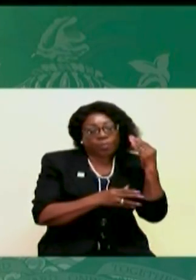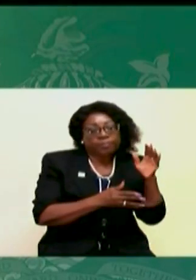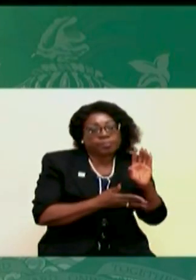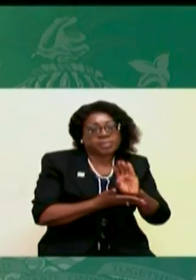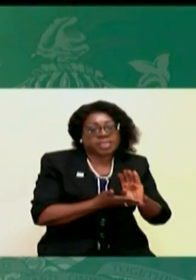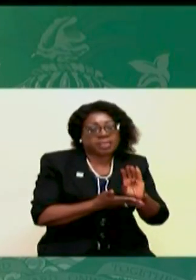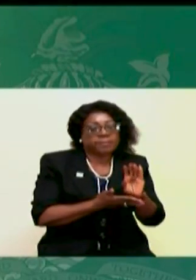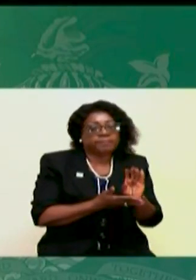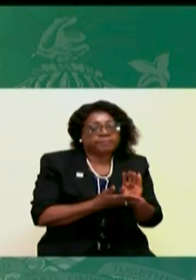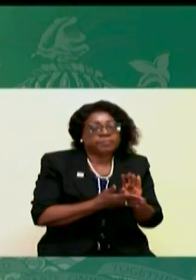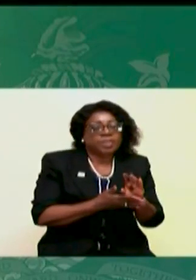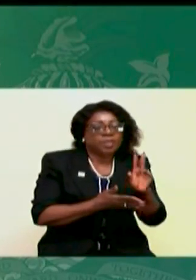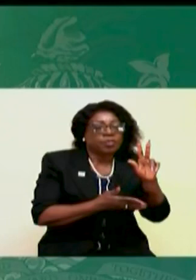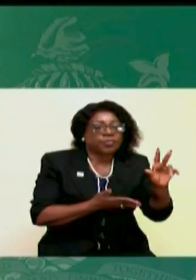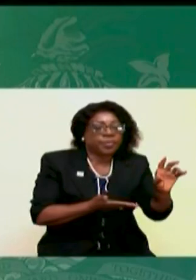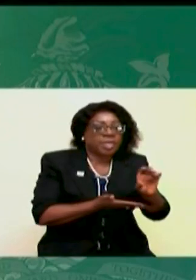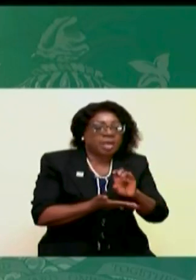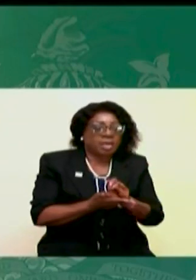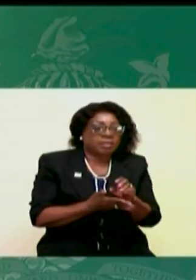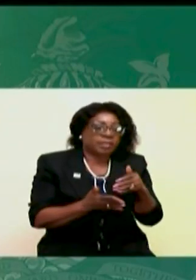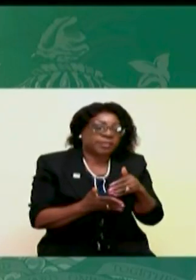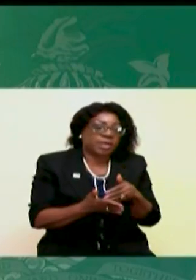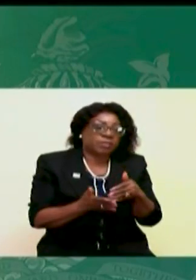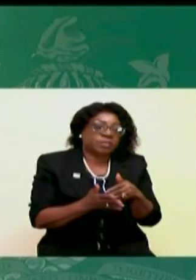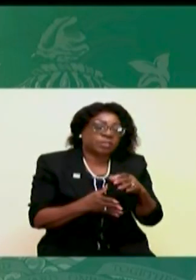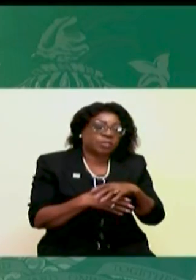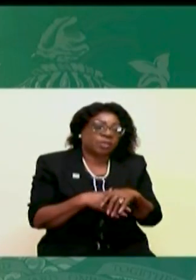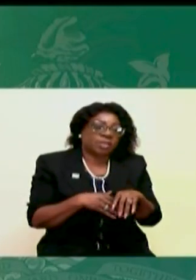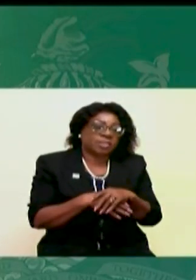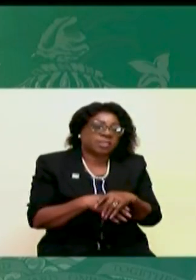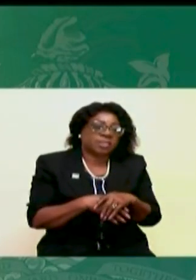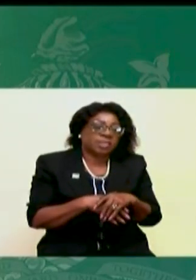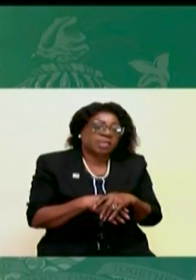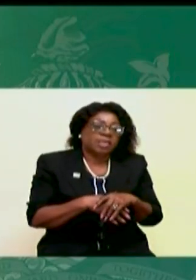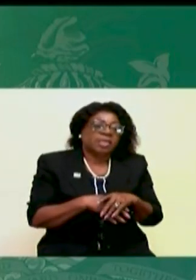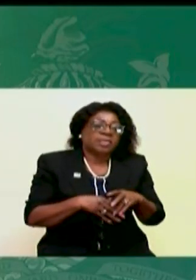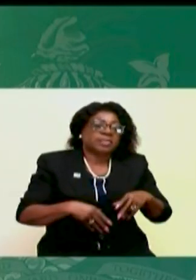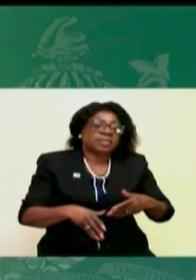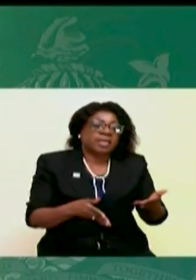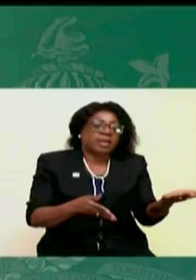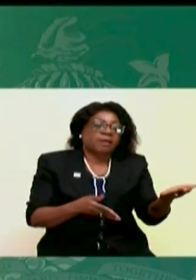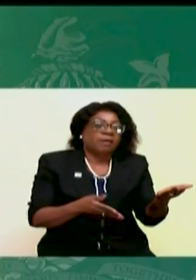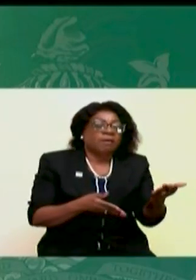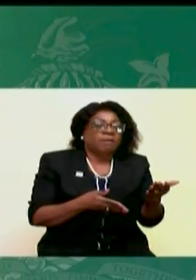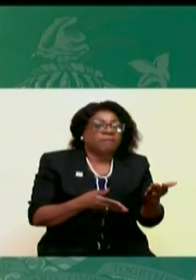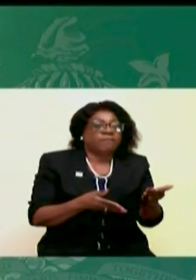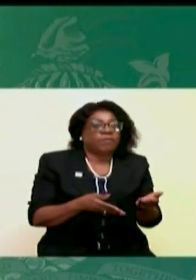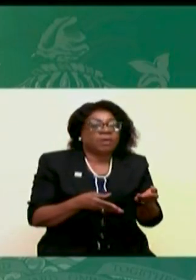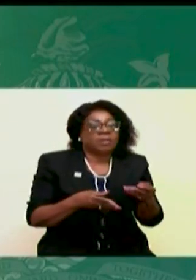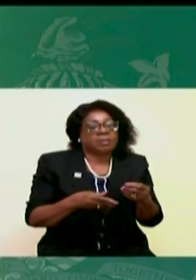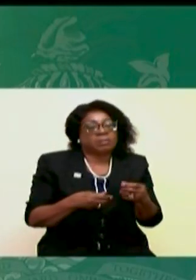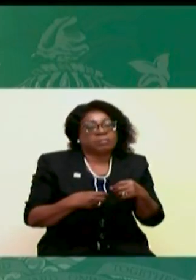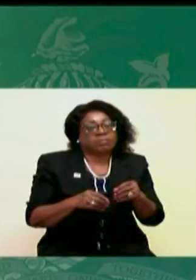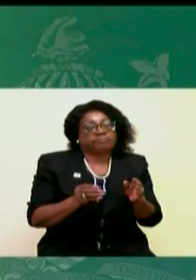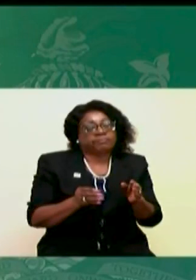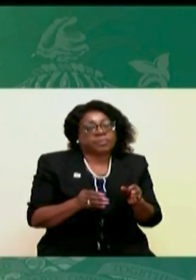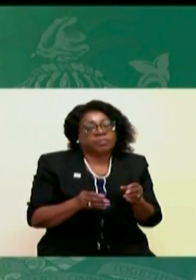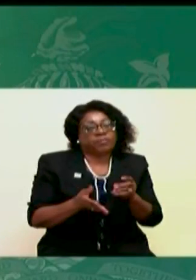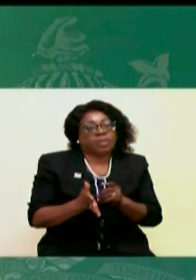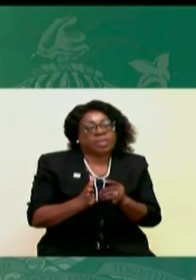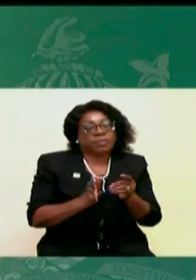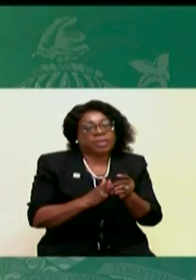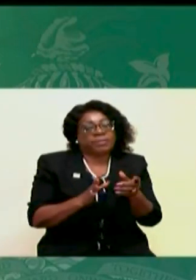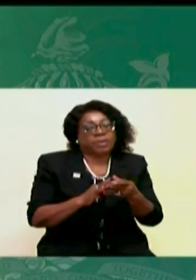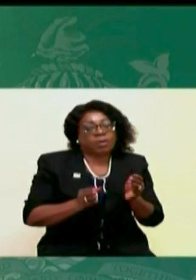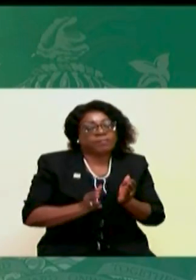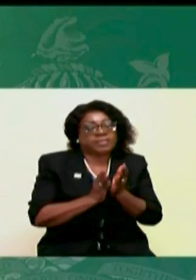$300,000 has been allocated to the Be Inspired Youth Program, and $500,000 is reserved for the development of